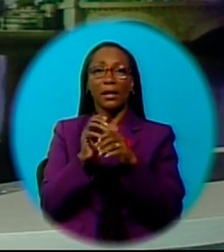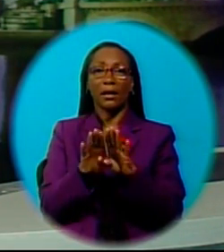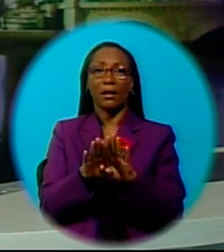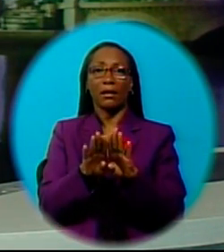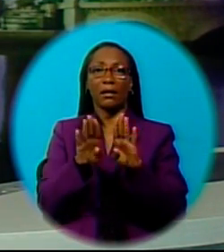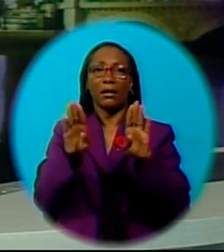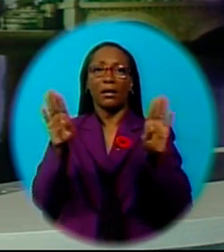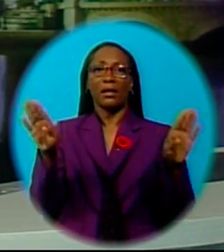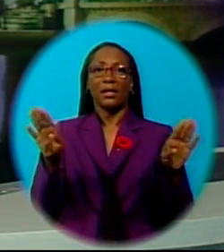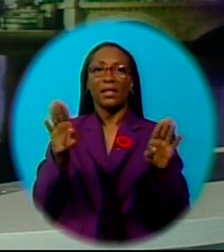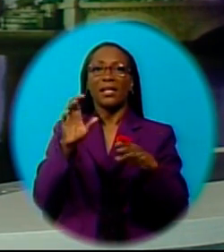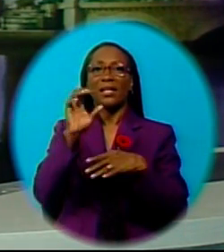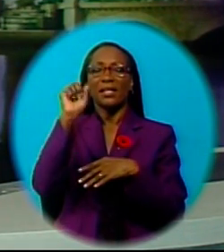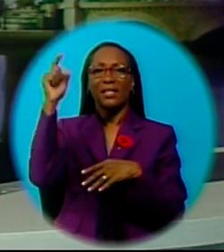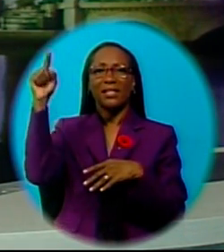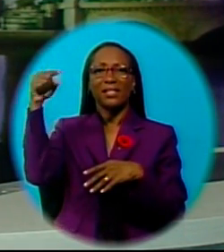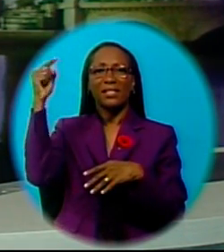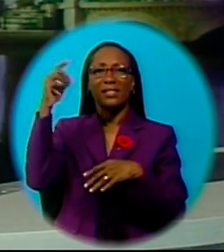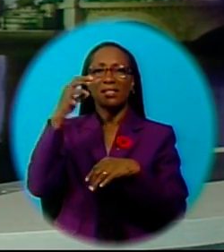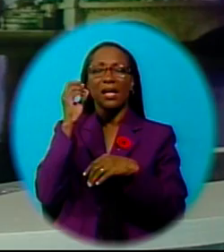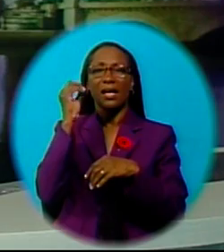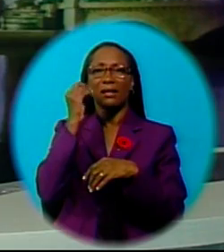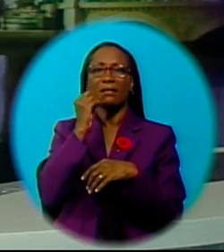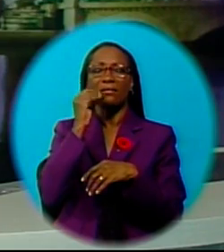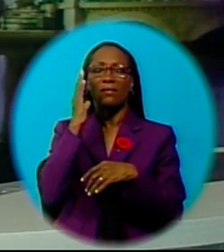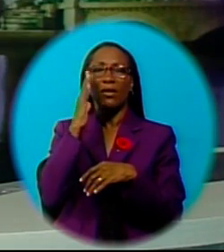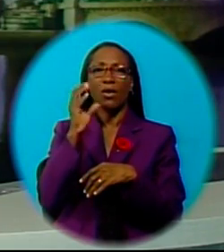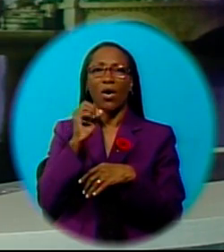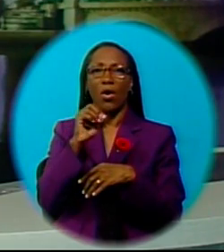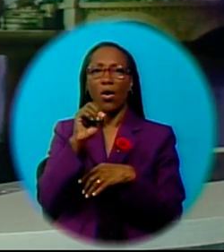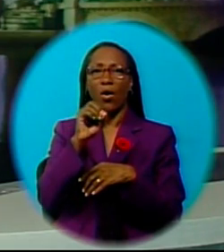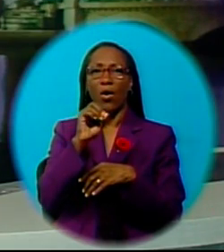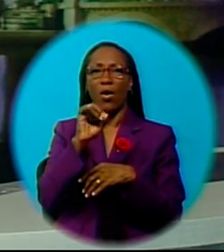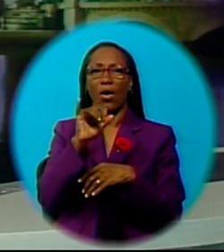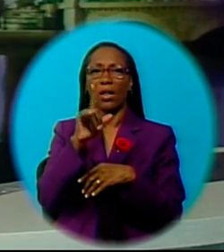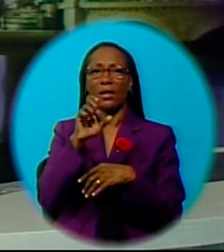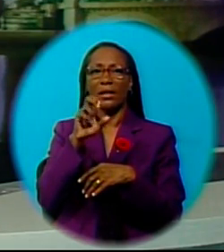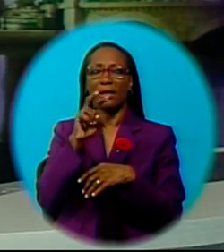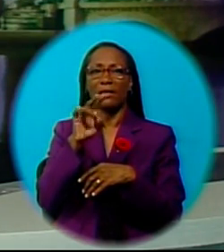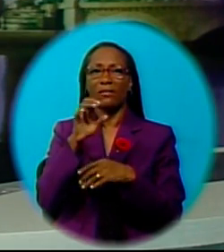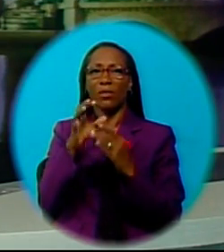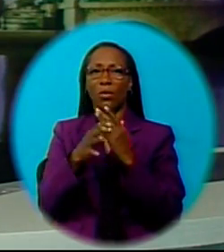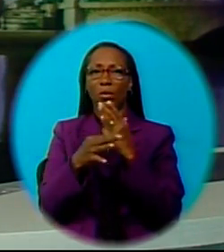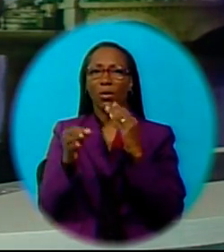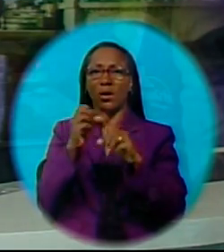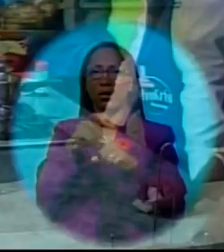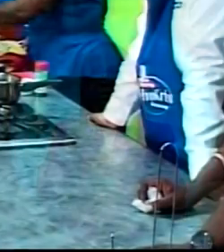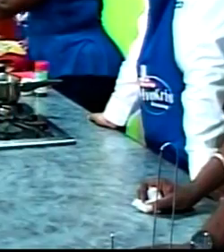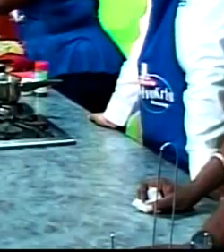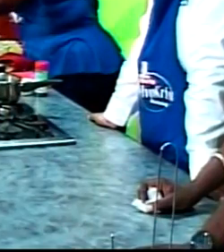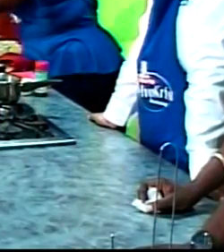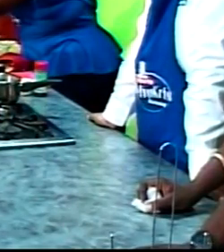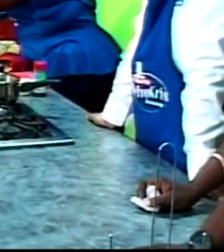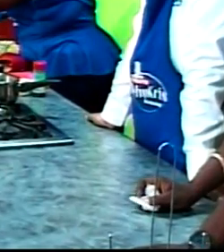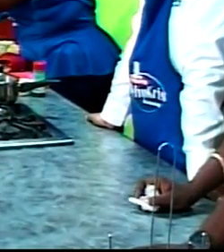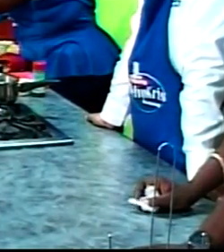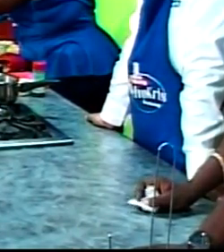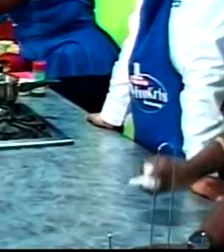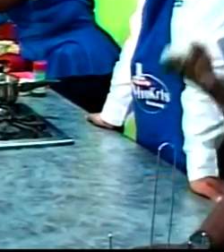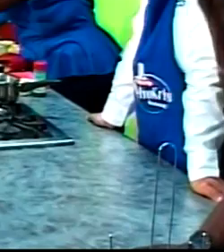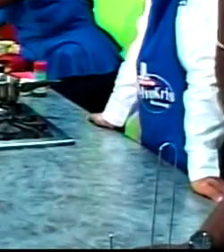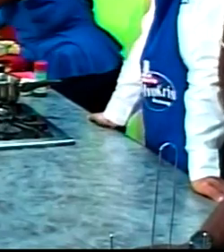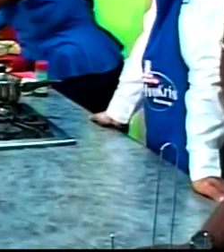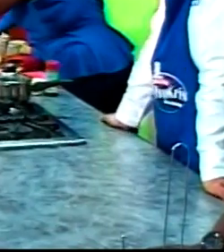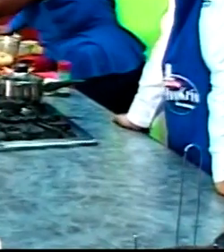olive oil spread is sold. That's the word from Chief Executive Officer Jason Zambrano. He was speaking to CBC News on the sidelines of